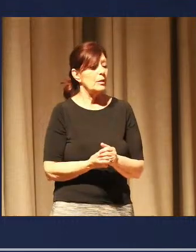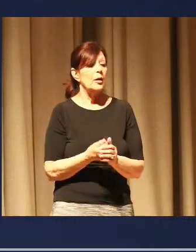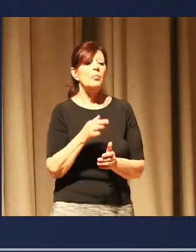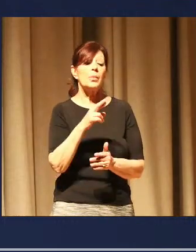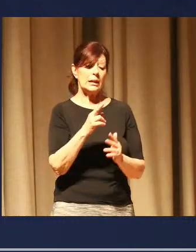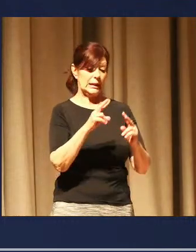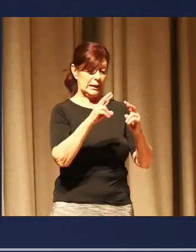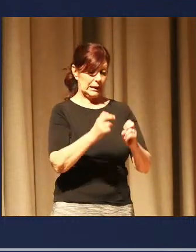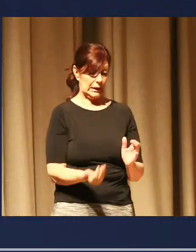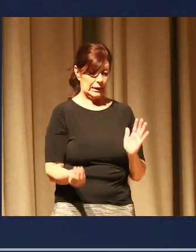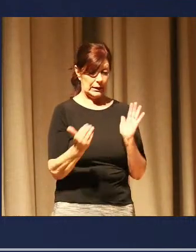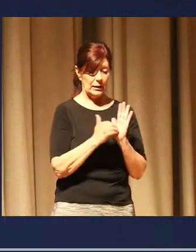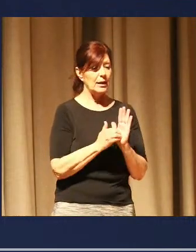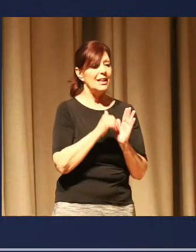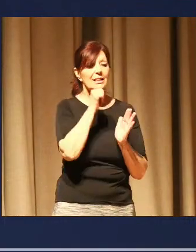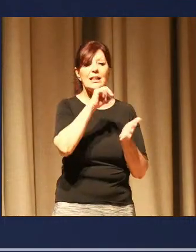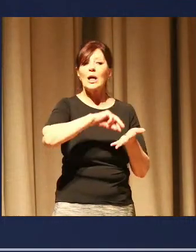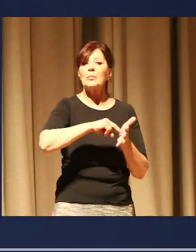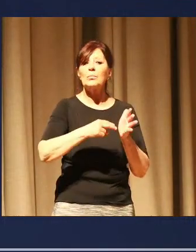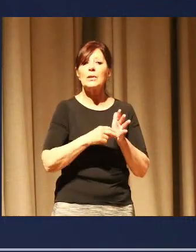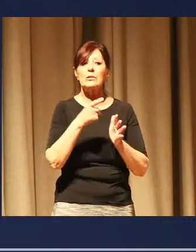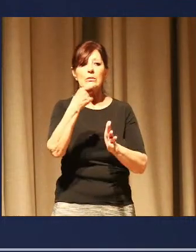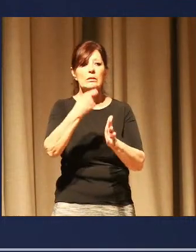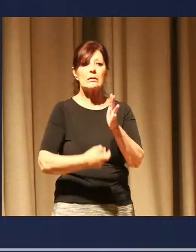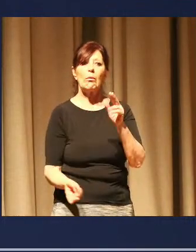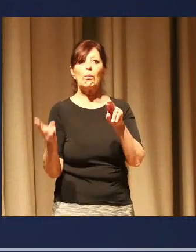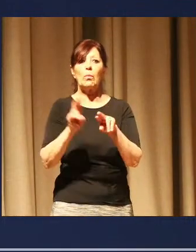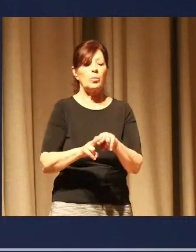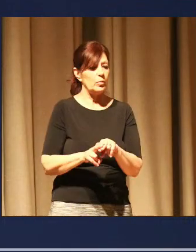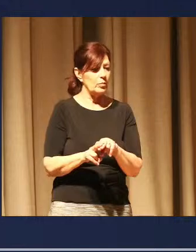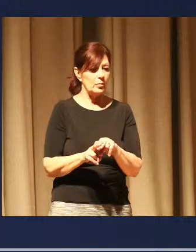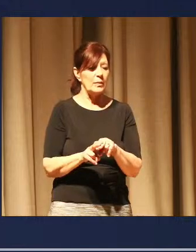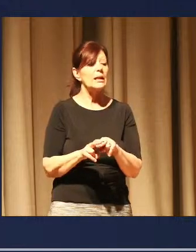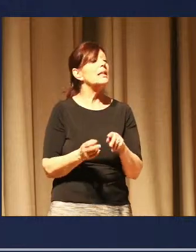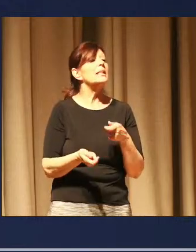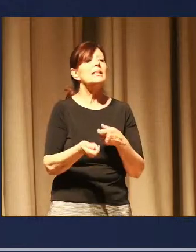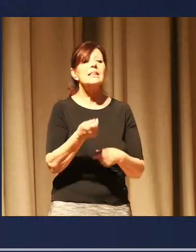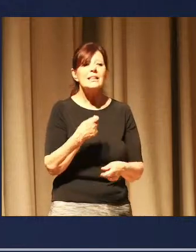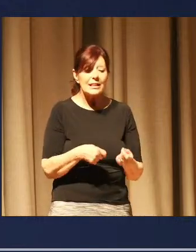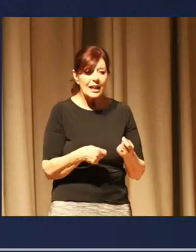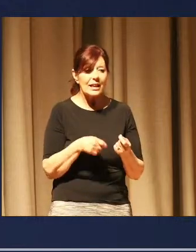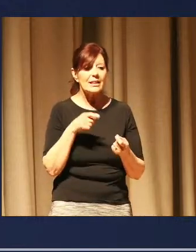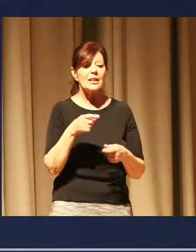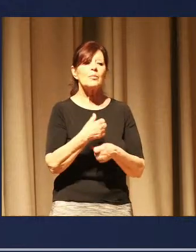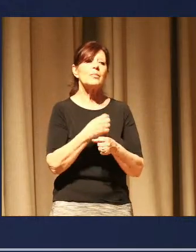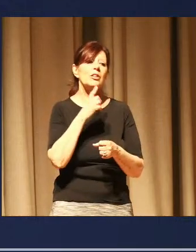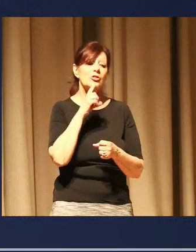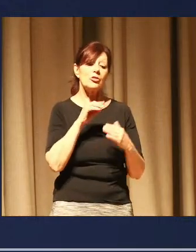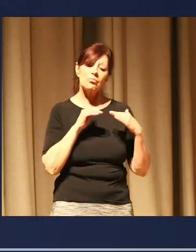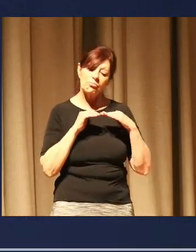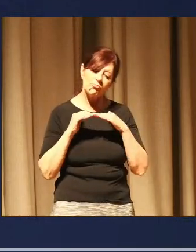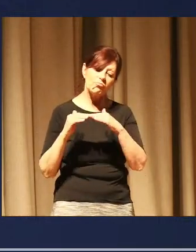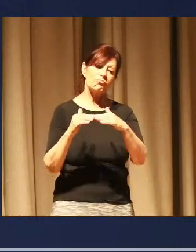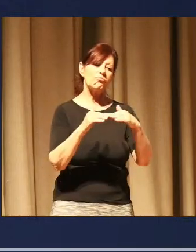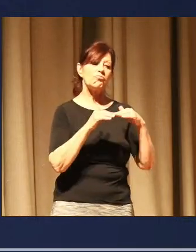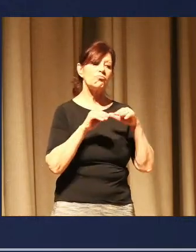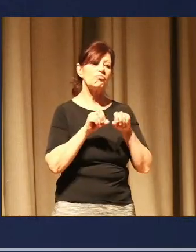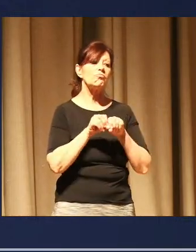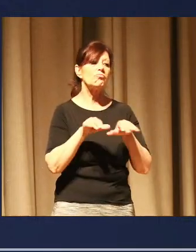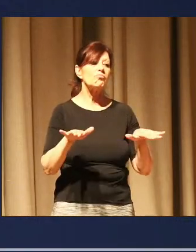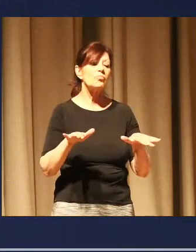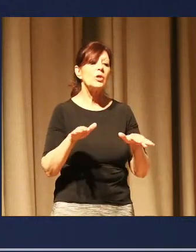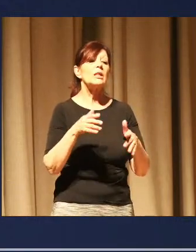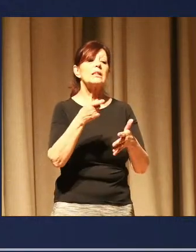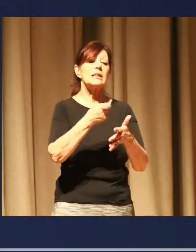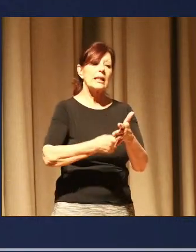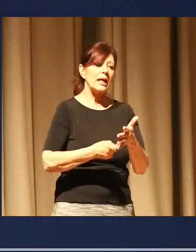Reassessment of properties does not mean tax levies are raised. Instead, it ensures an equitable redistribution of the property